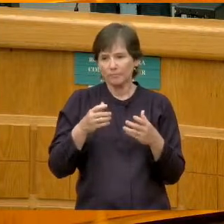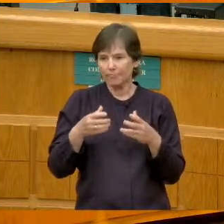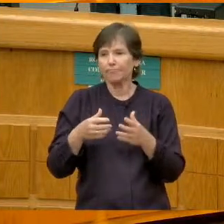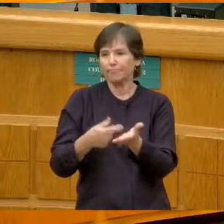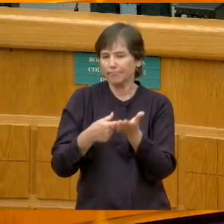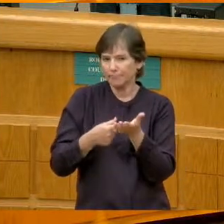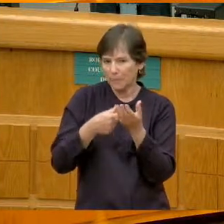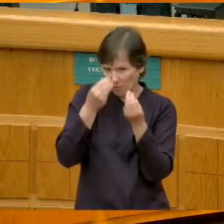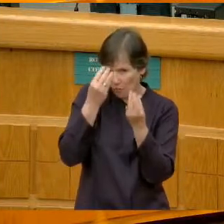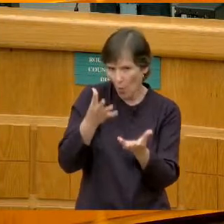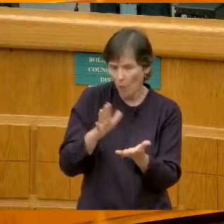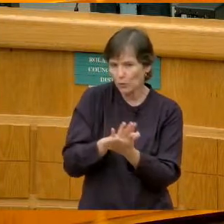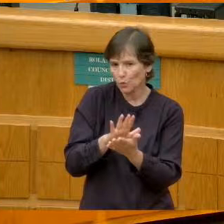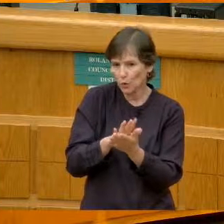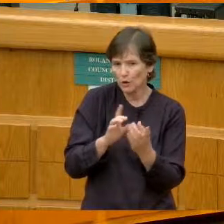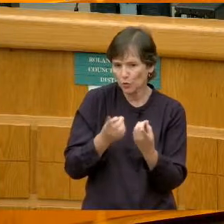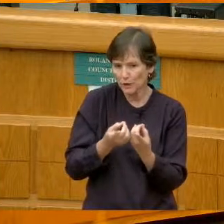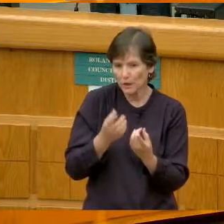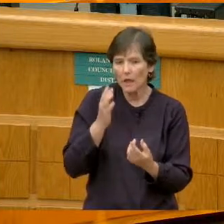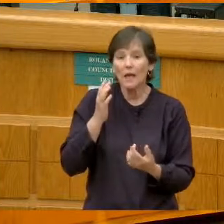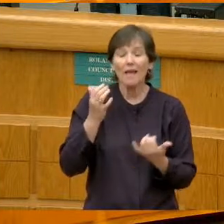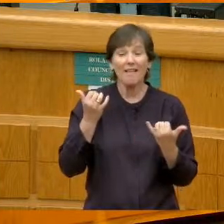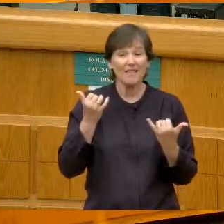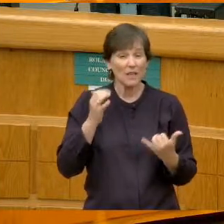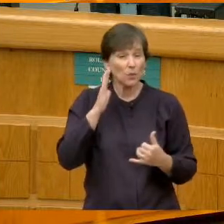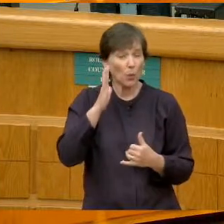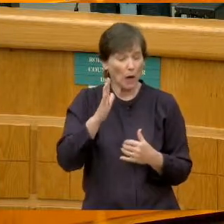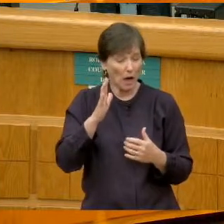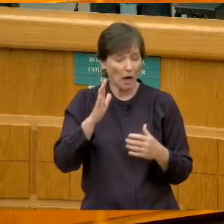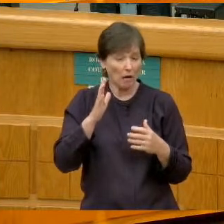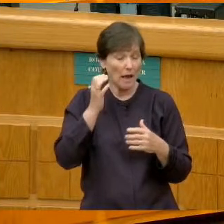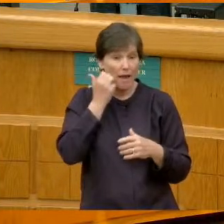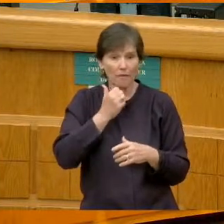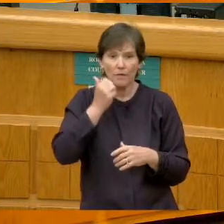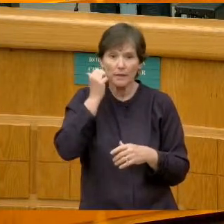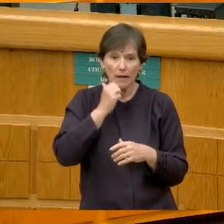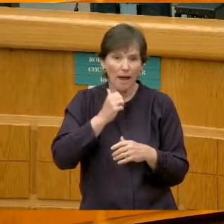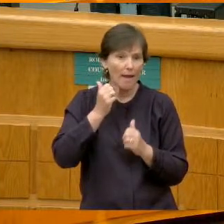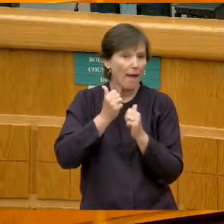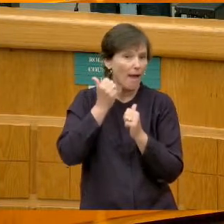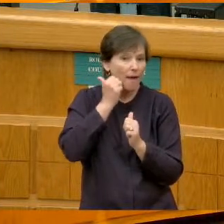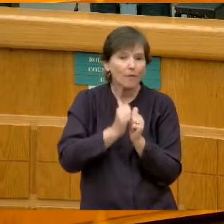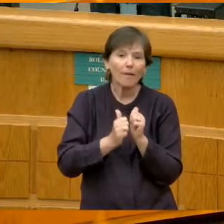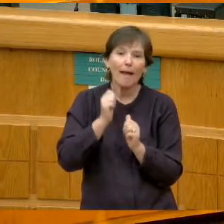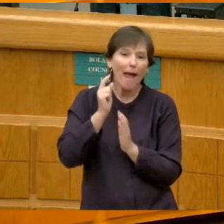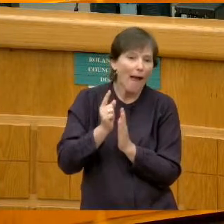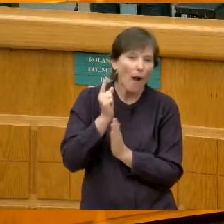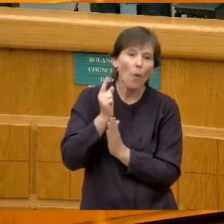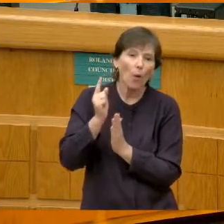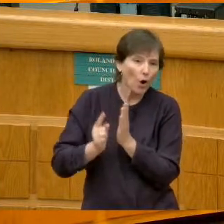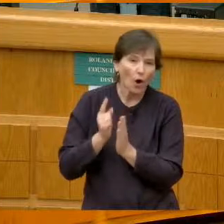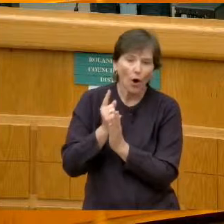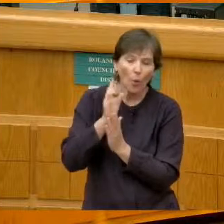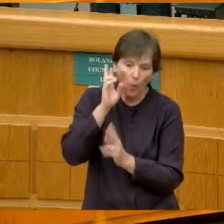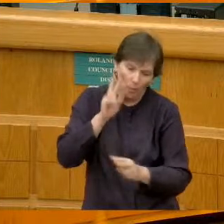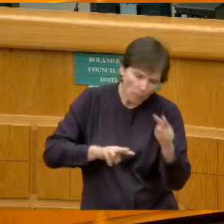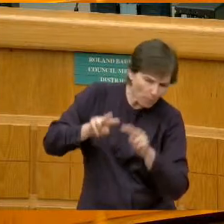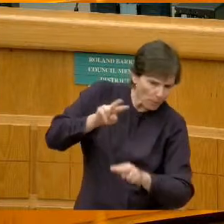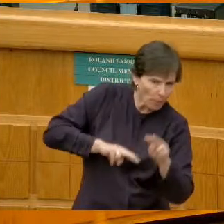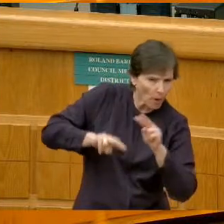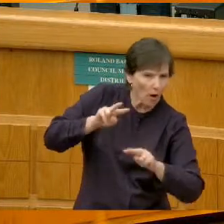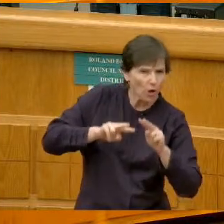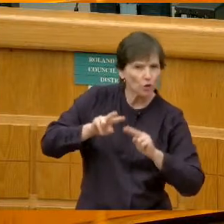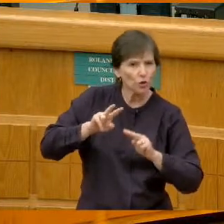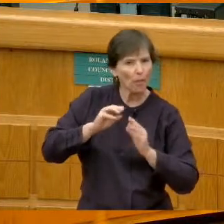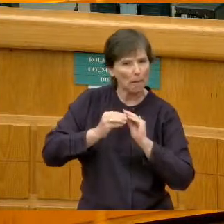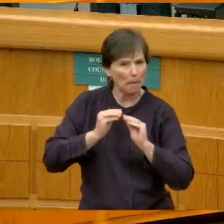well, that we're going to monitor this week by week or day by day, hour by hour actually, but as we get closer to